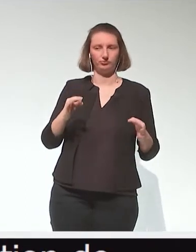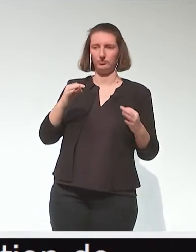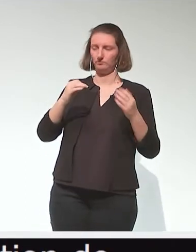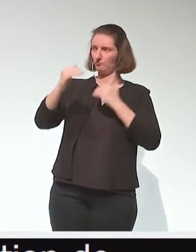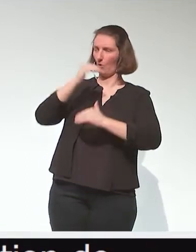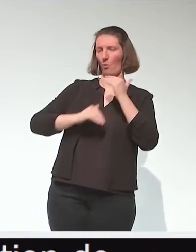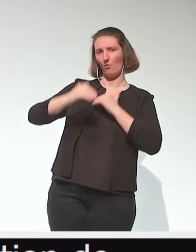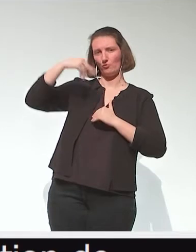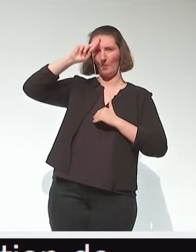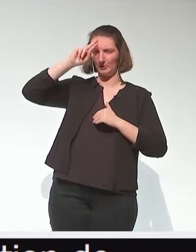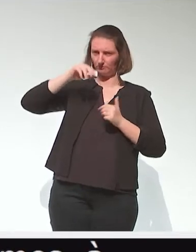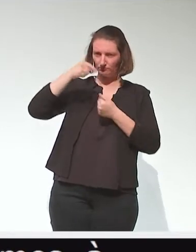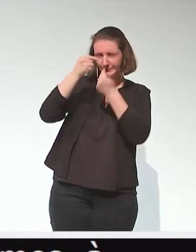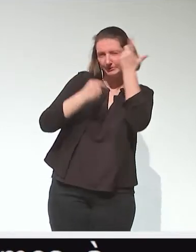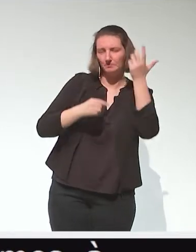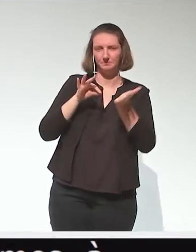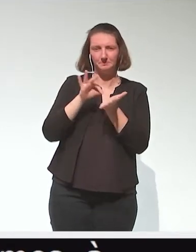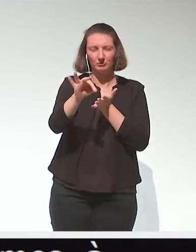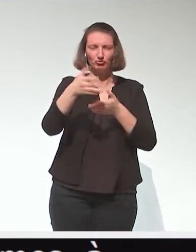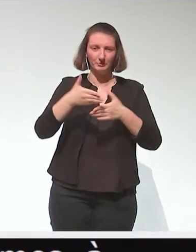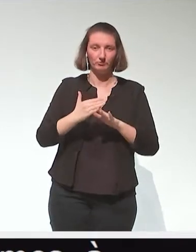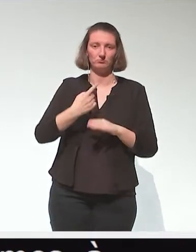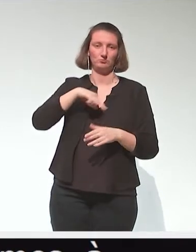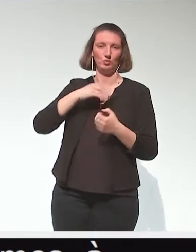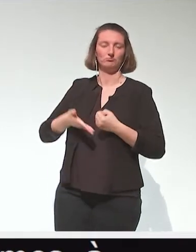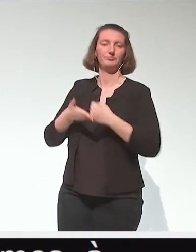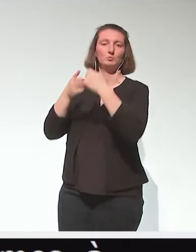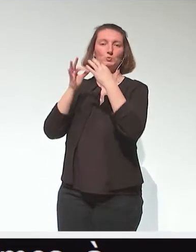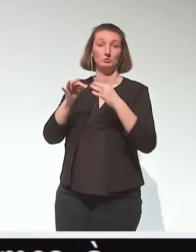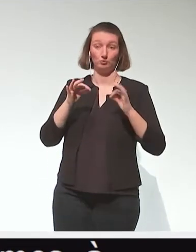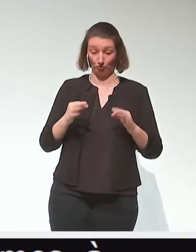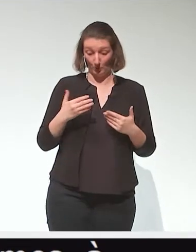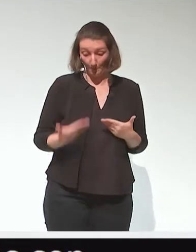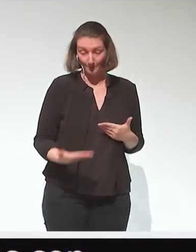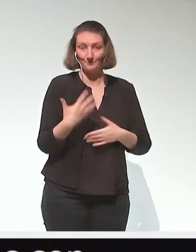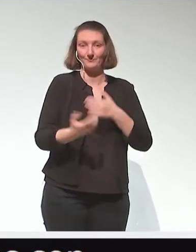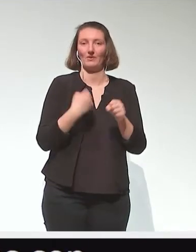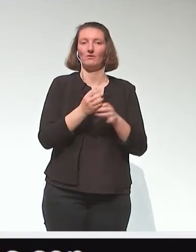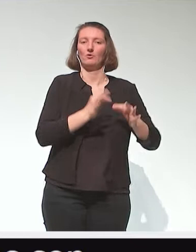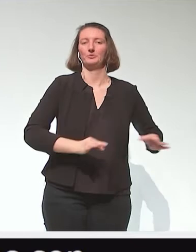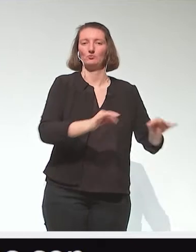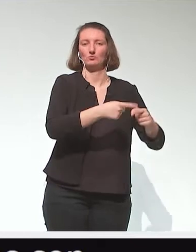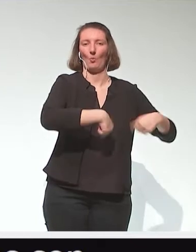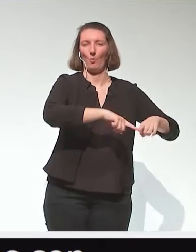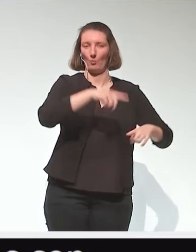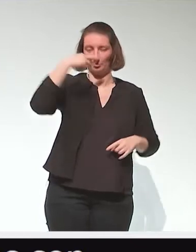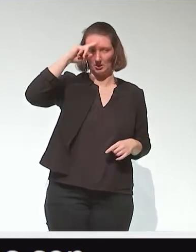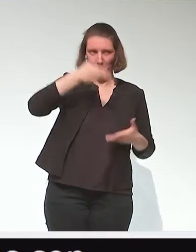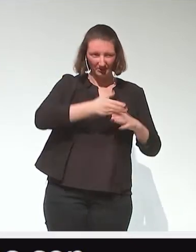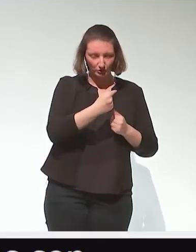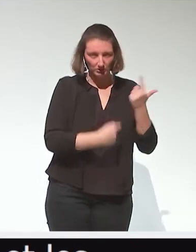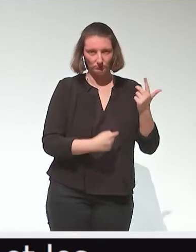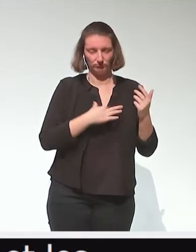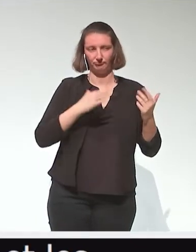initiatives provided for in the European plan and the measures put forward this year by the Commission to ameliorate the prospects of